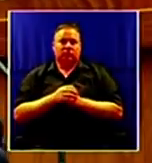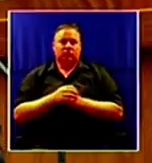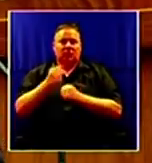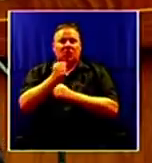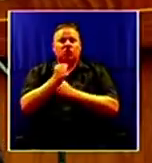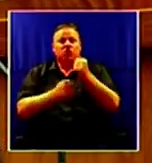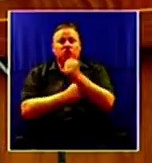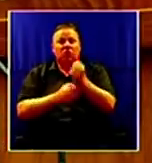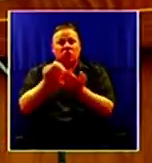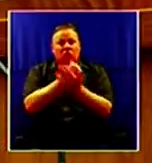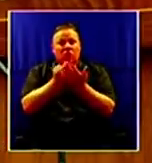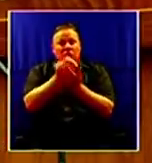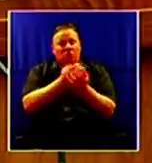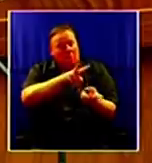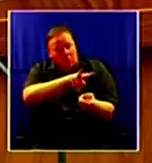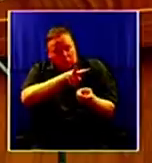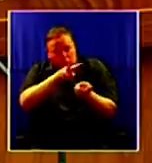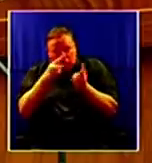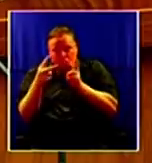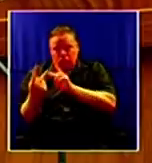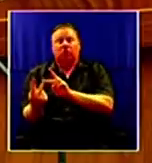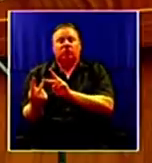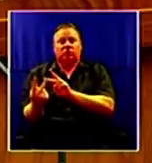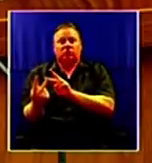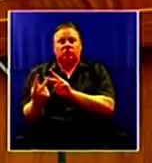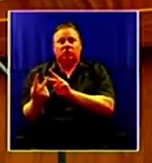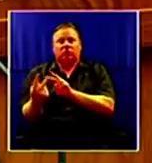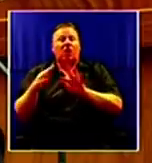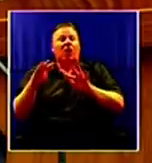economy by lowering barriers to entry,